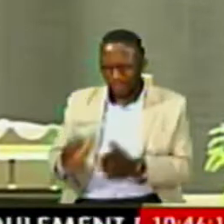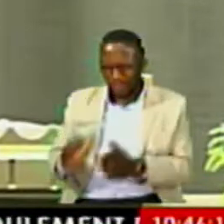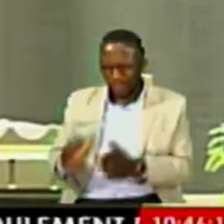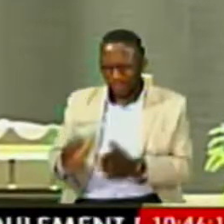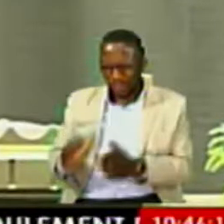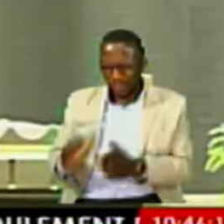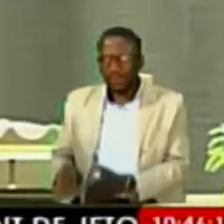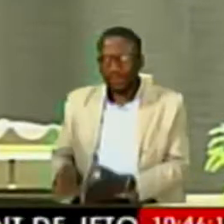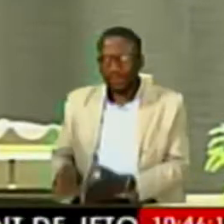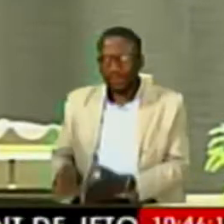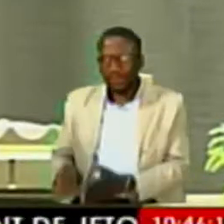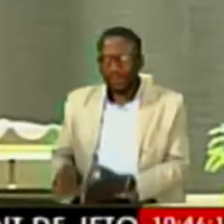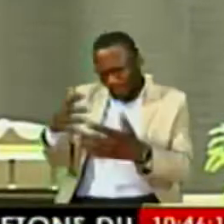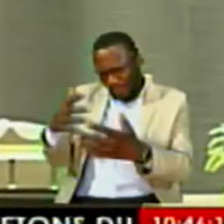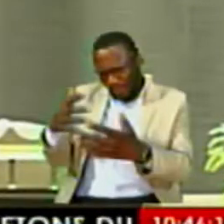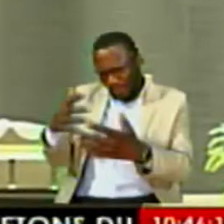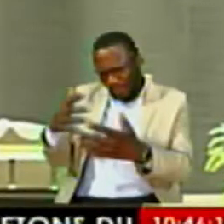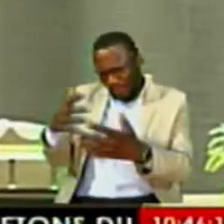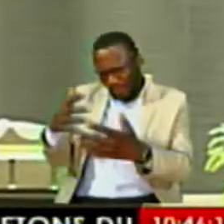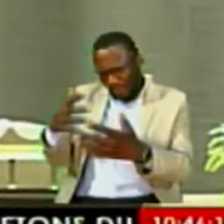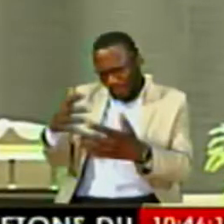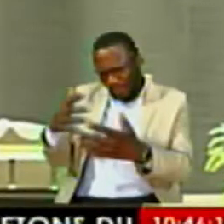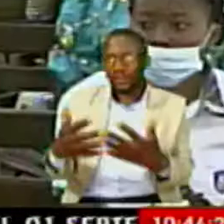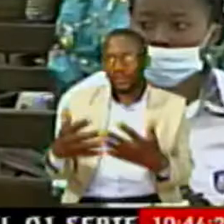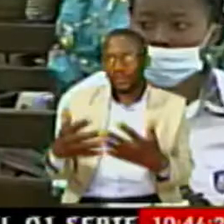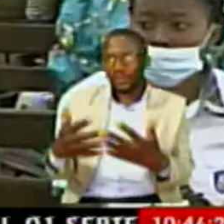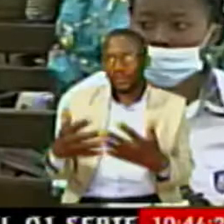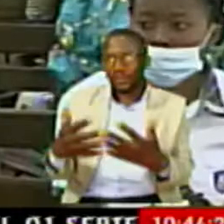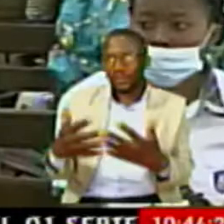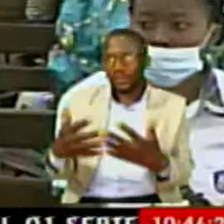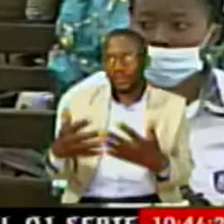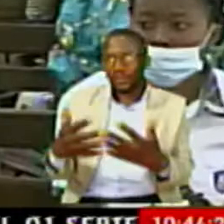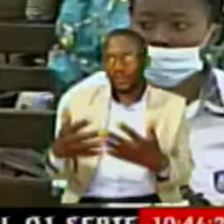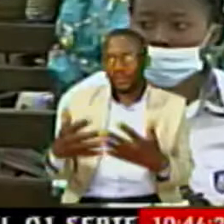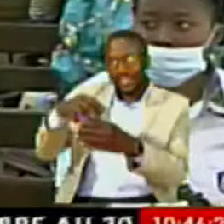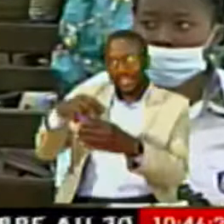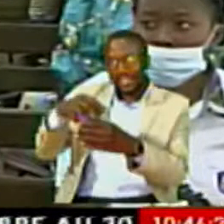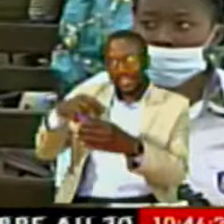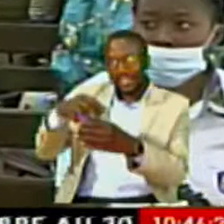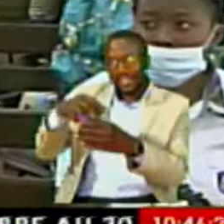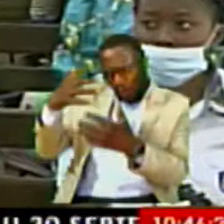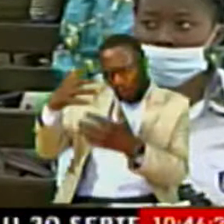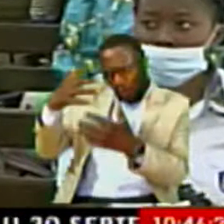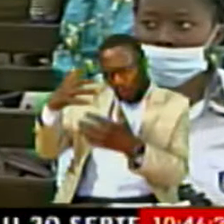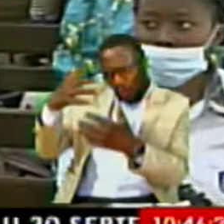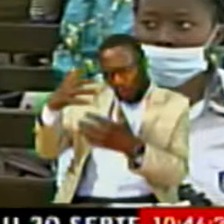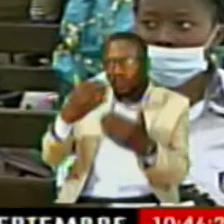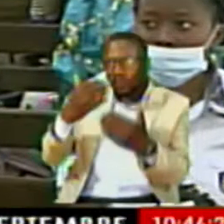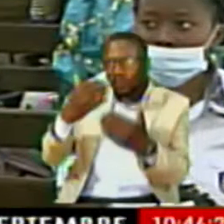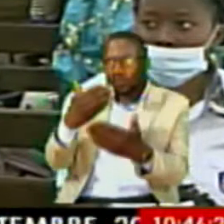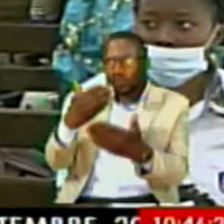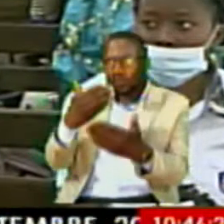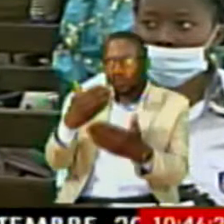In the way to exhibit their